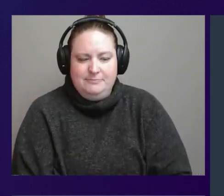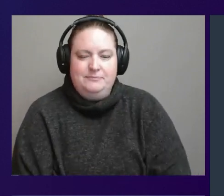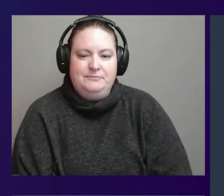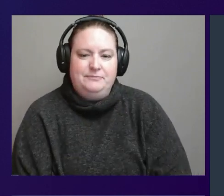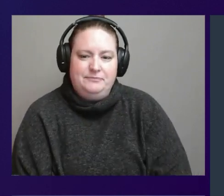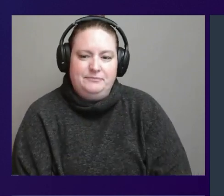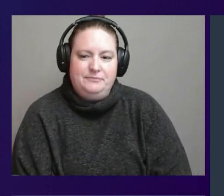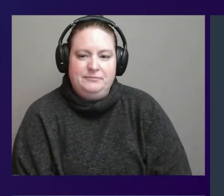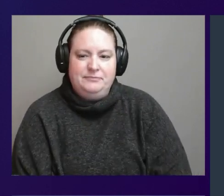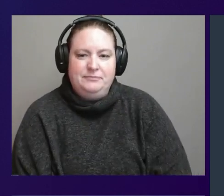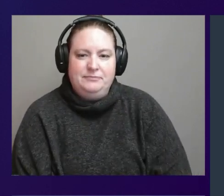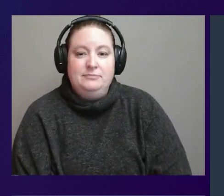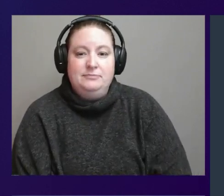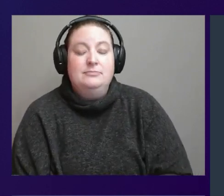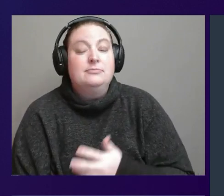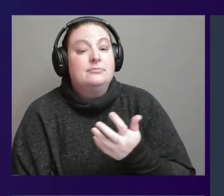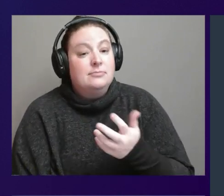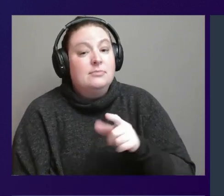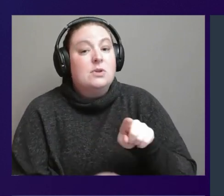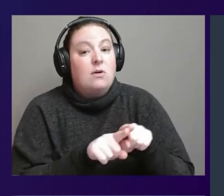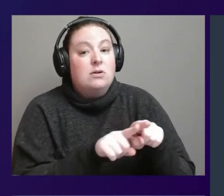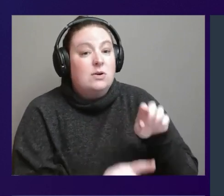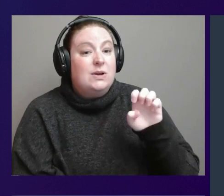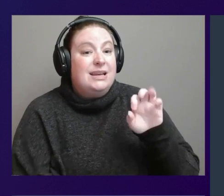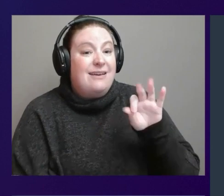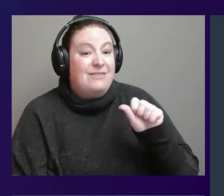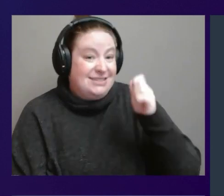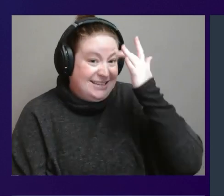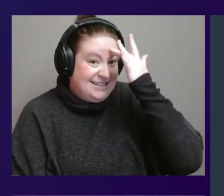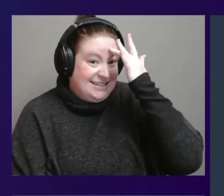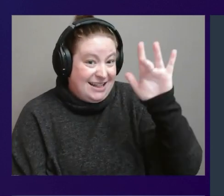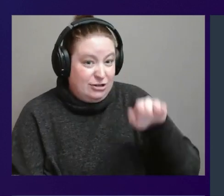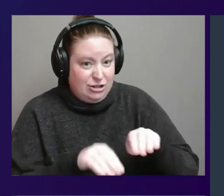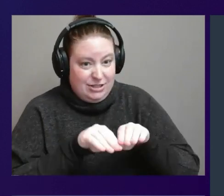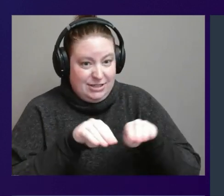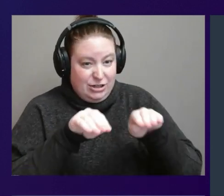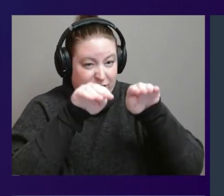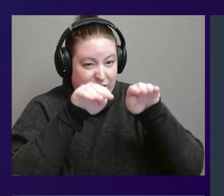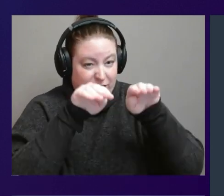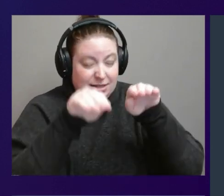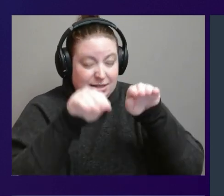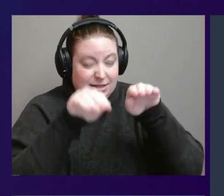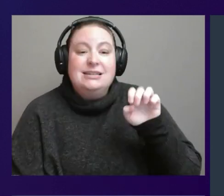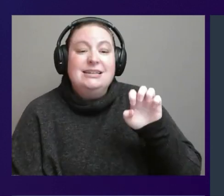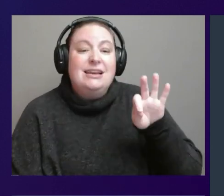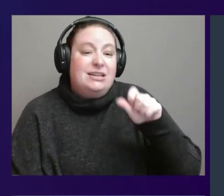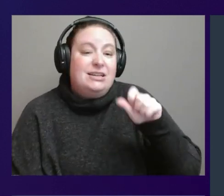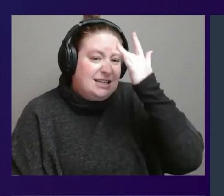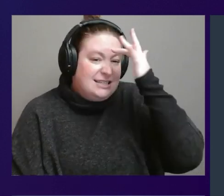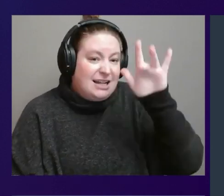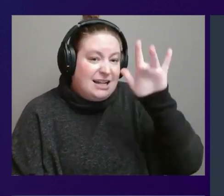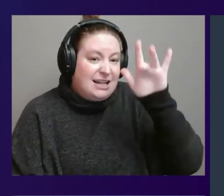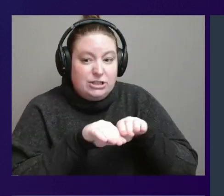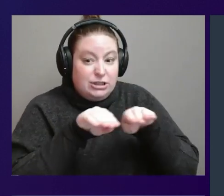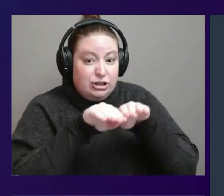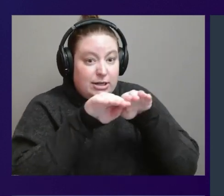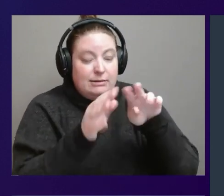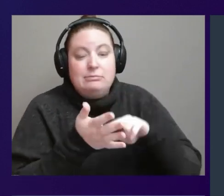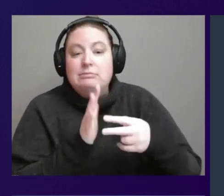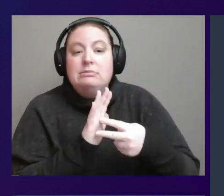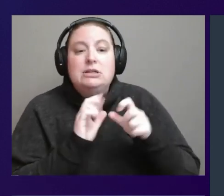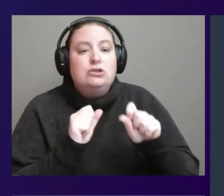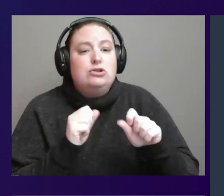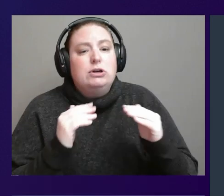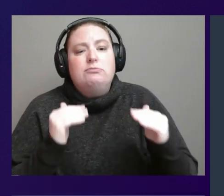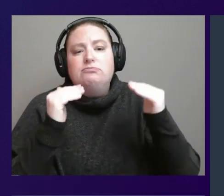The follow-on to that is EFS Intelligent Tiering. EFS Intelligent Tiering makes it easy for you to optimize costs for shared